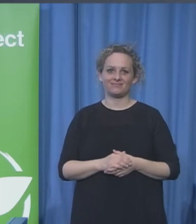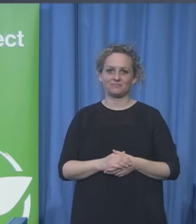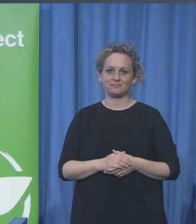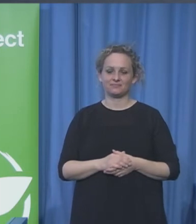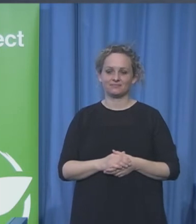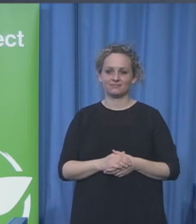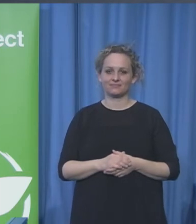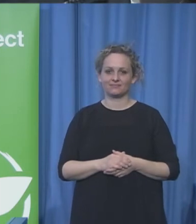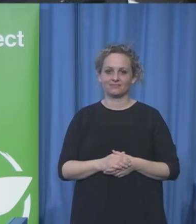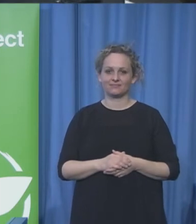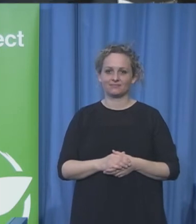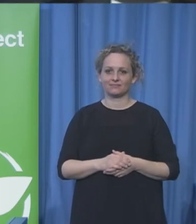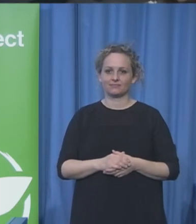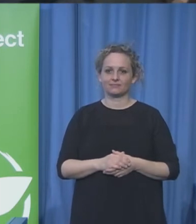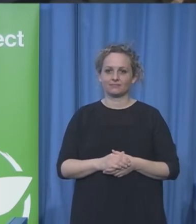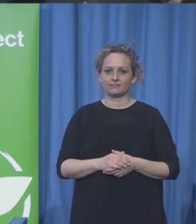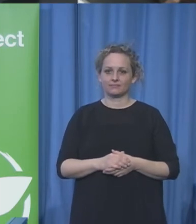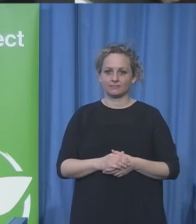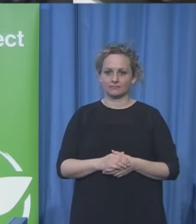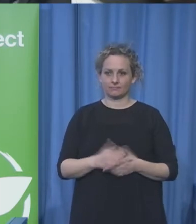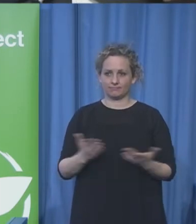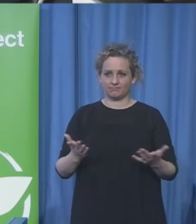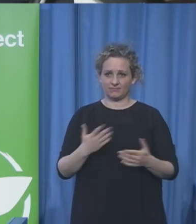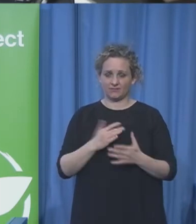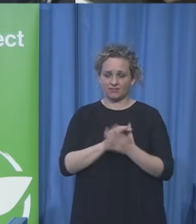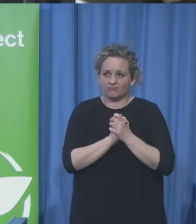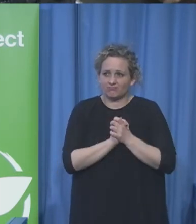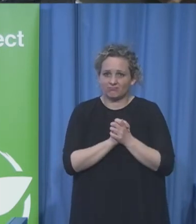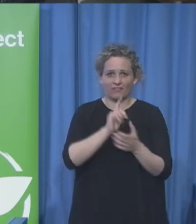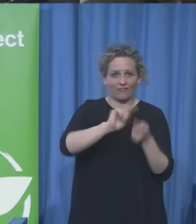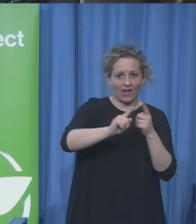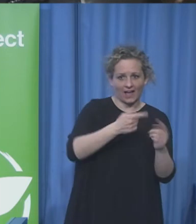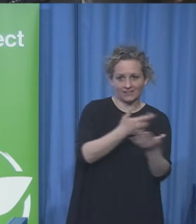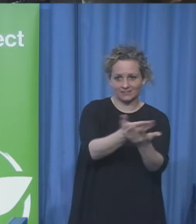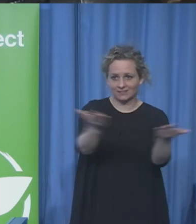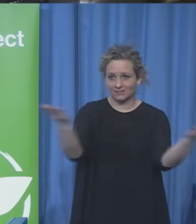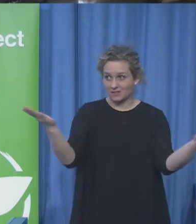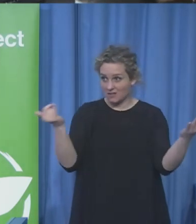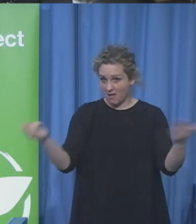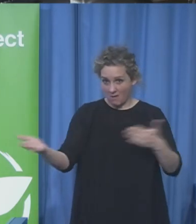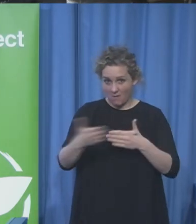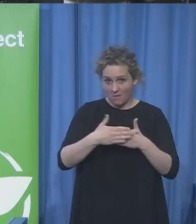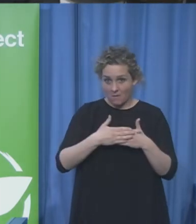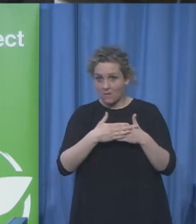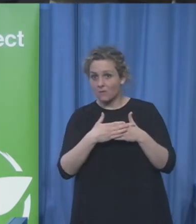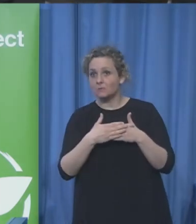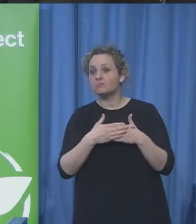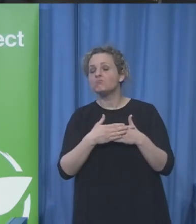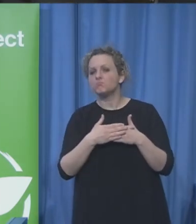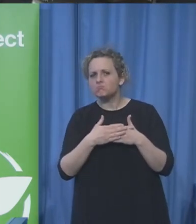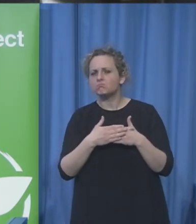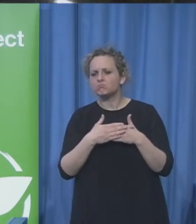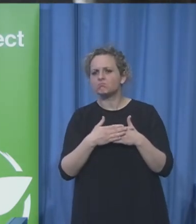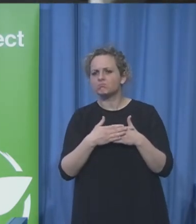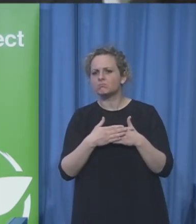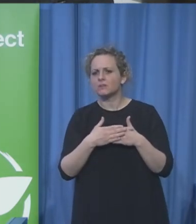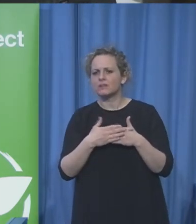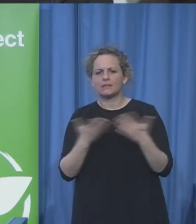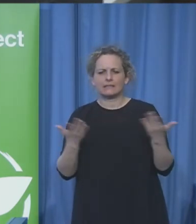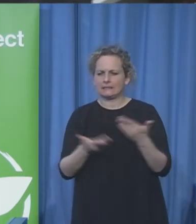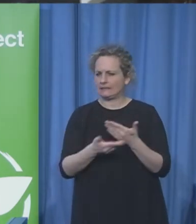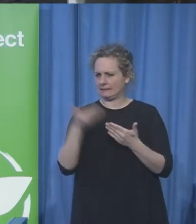Dear friends, so where we are going now, the answer is really and very simple. We are going